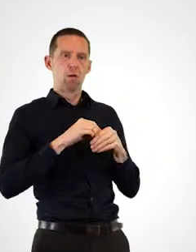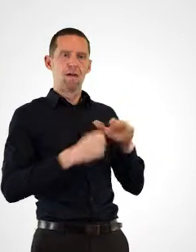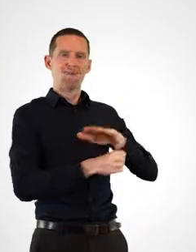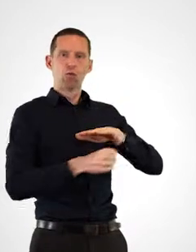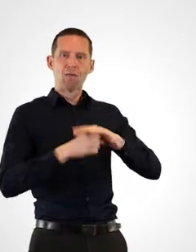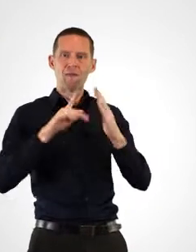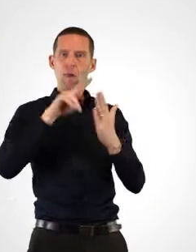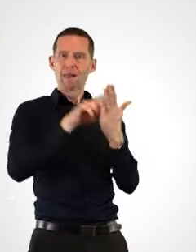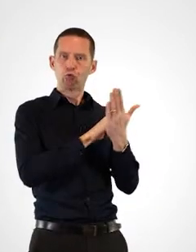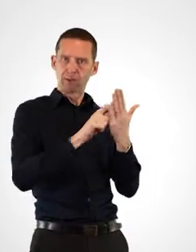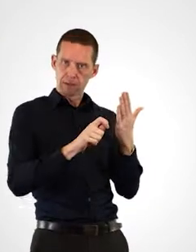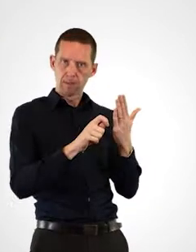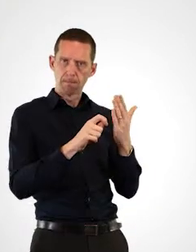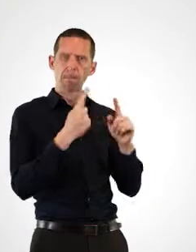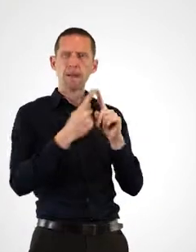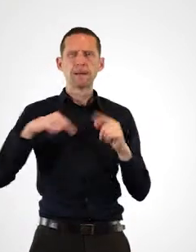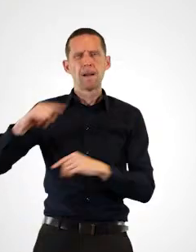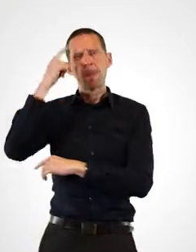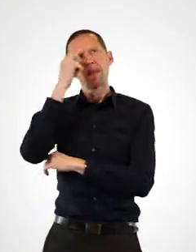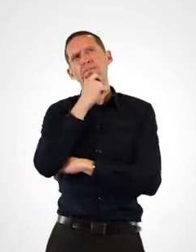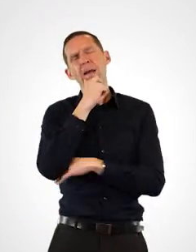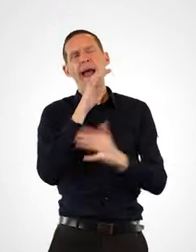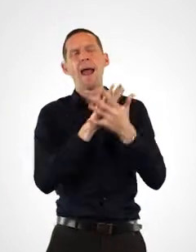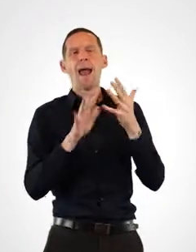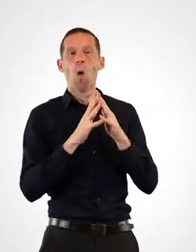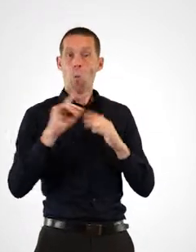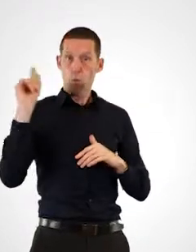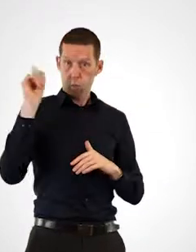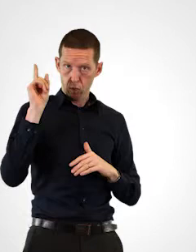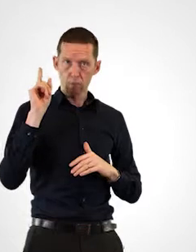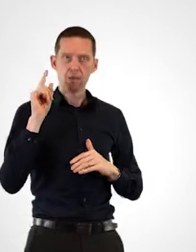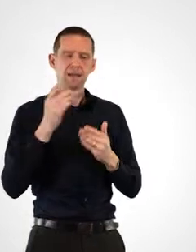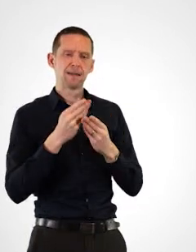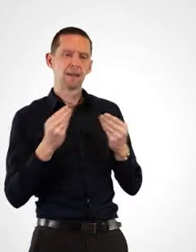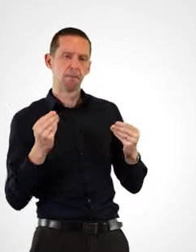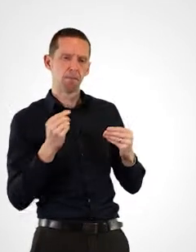literacy, and as well thinking about how in the current context some of those